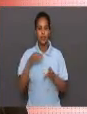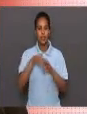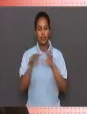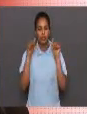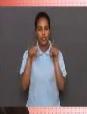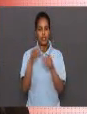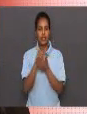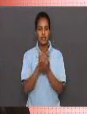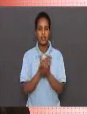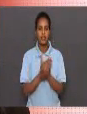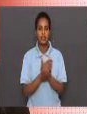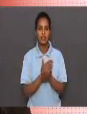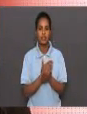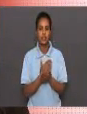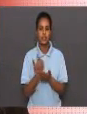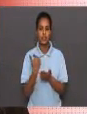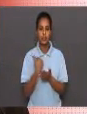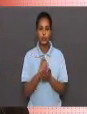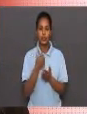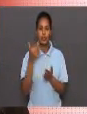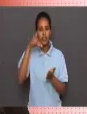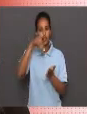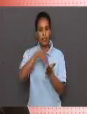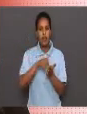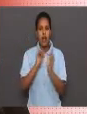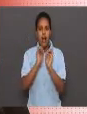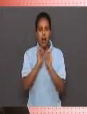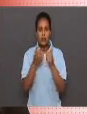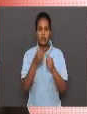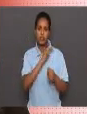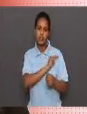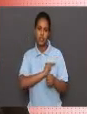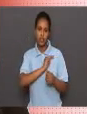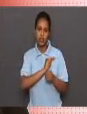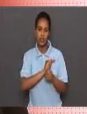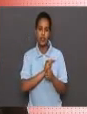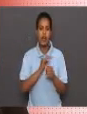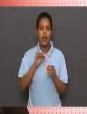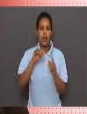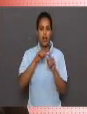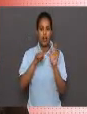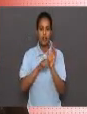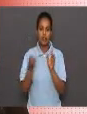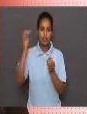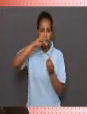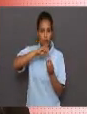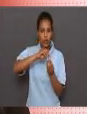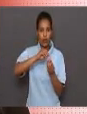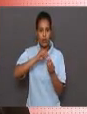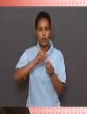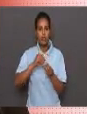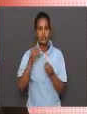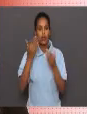In today's lesson, we reviewed how the nature of ions, as well as